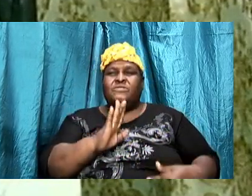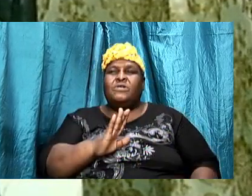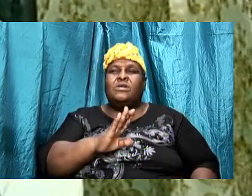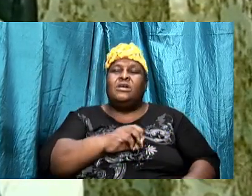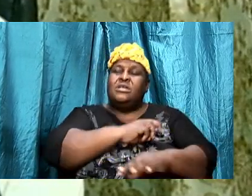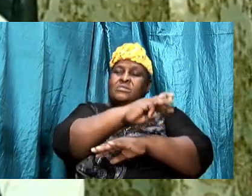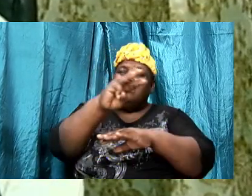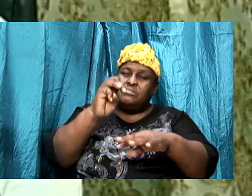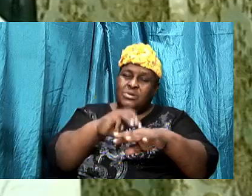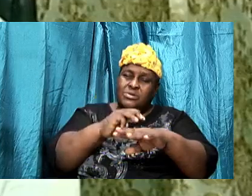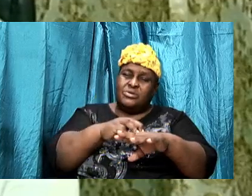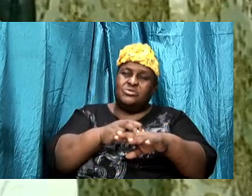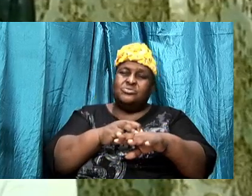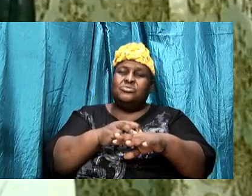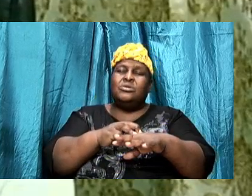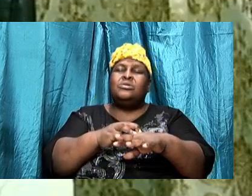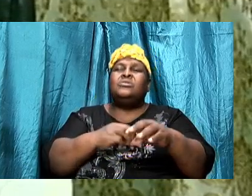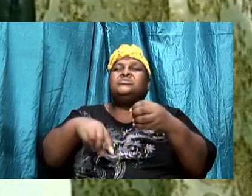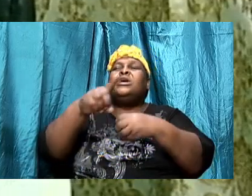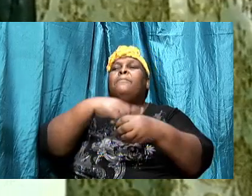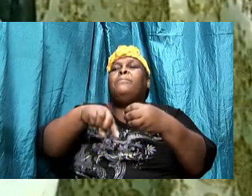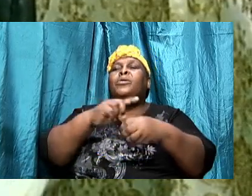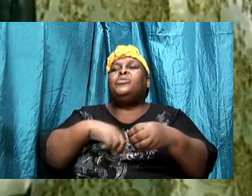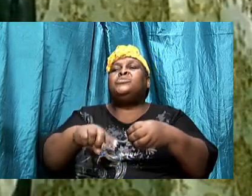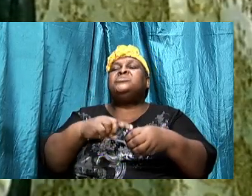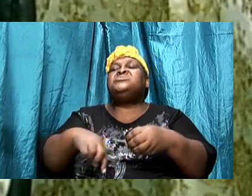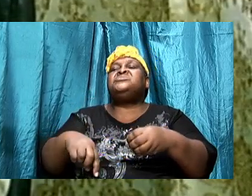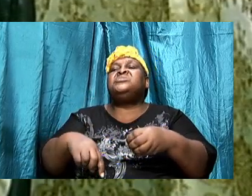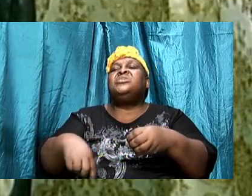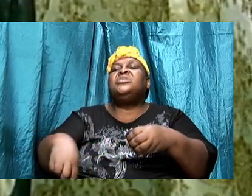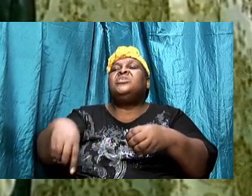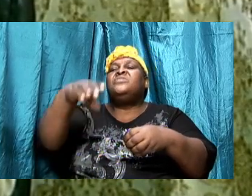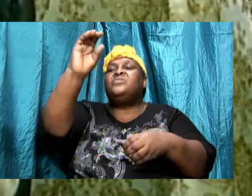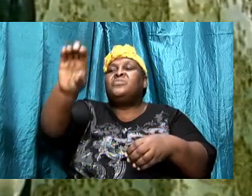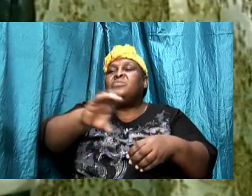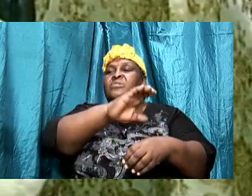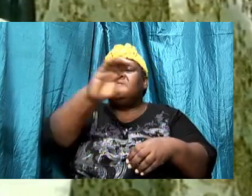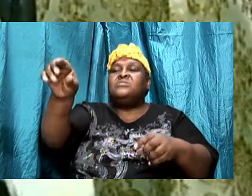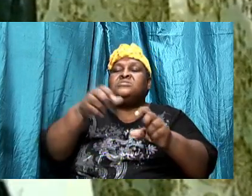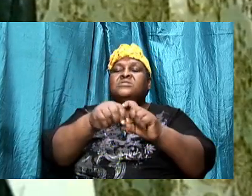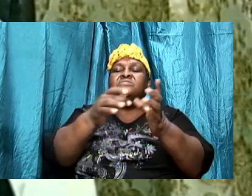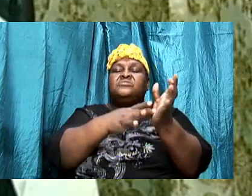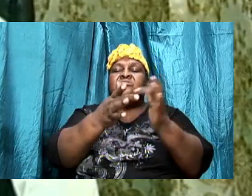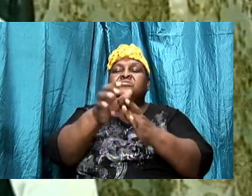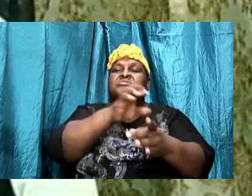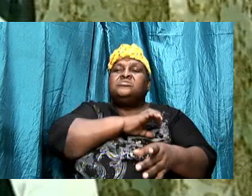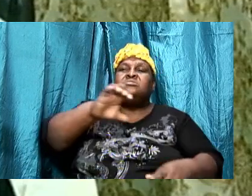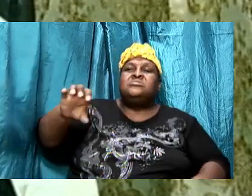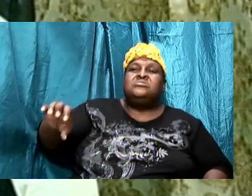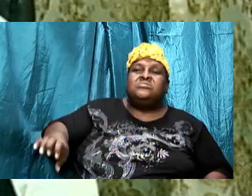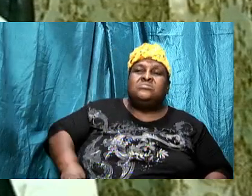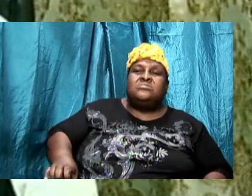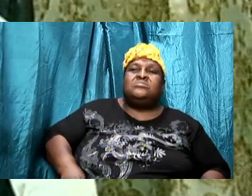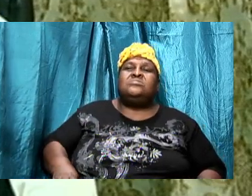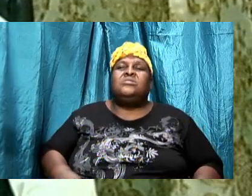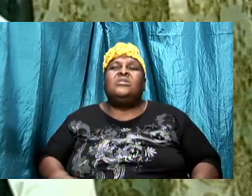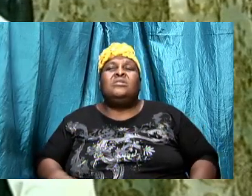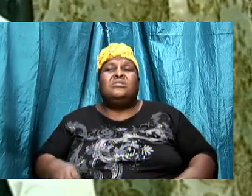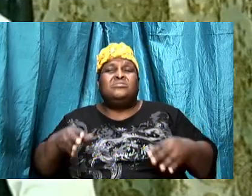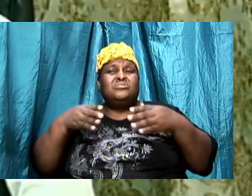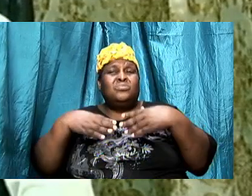of Jesus Christ, and his tool was, as it were, to the